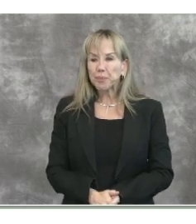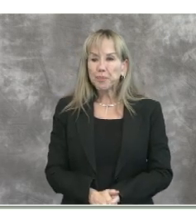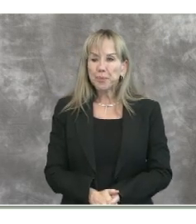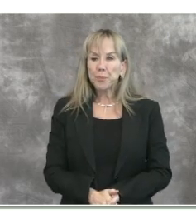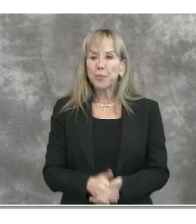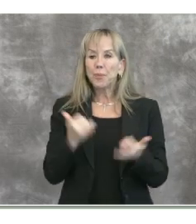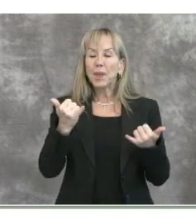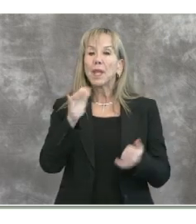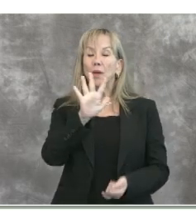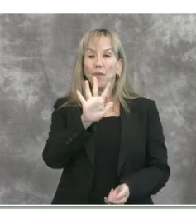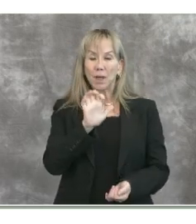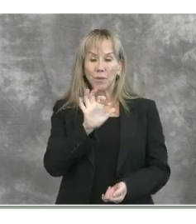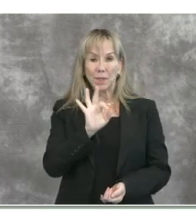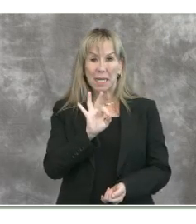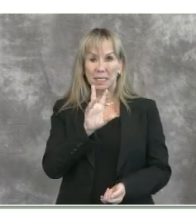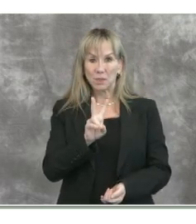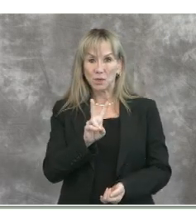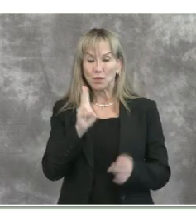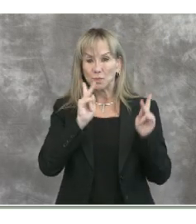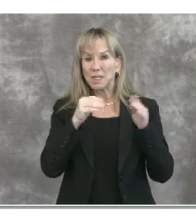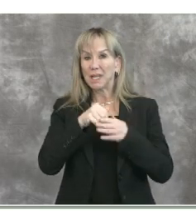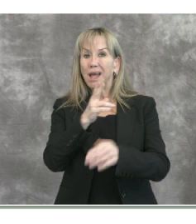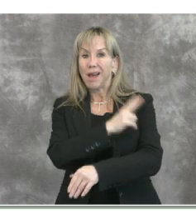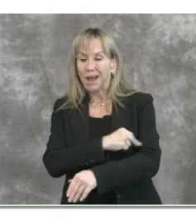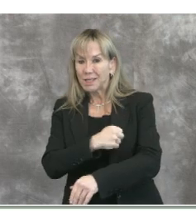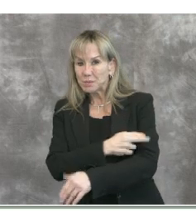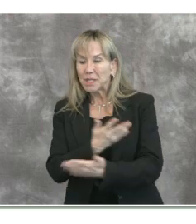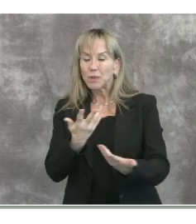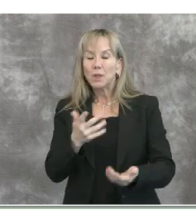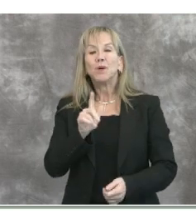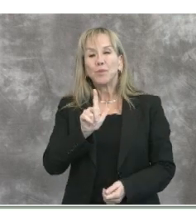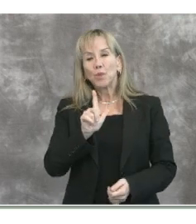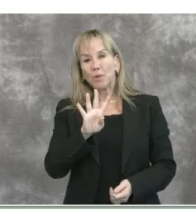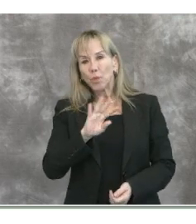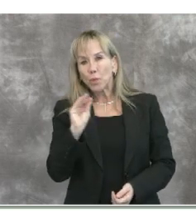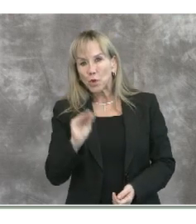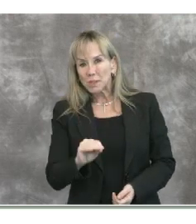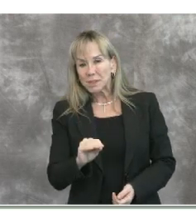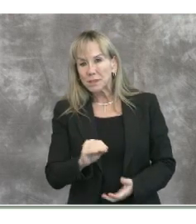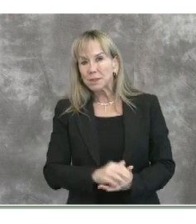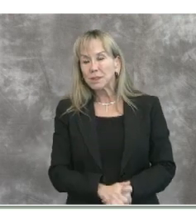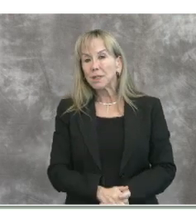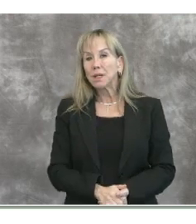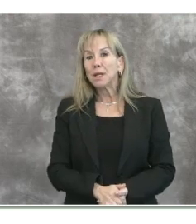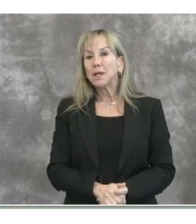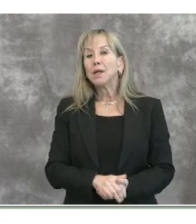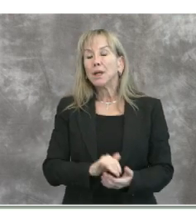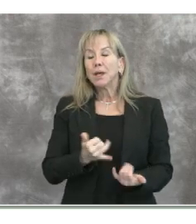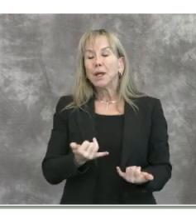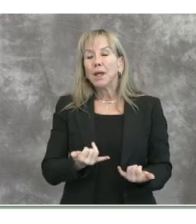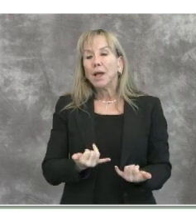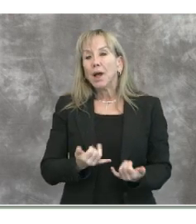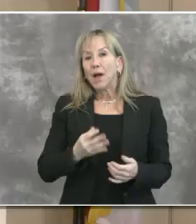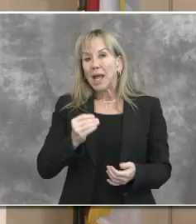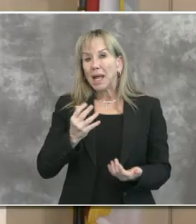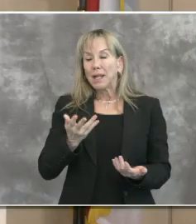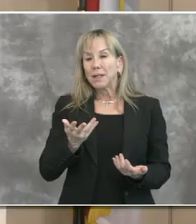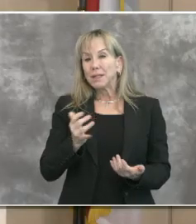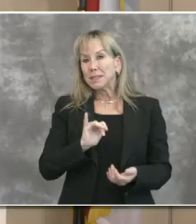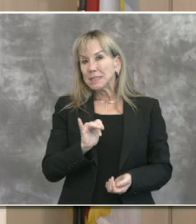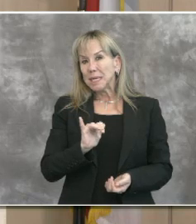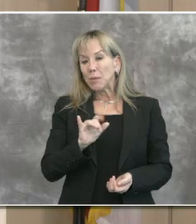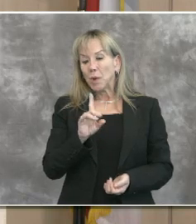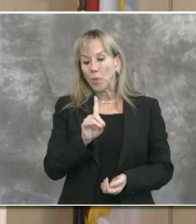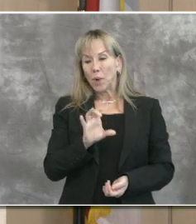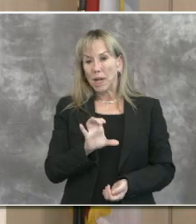reporting 592 hospitalizations, or 24% of the cases, total number of cases, as well